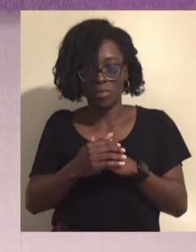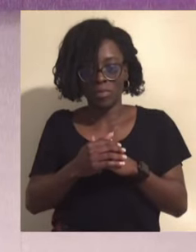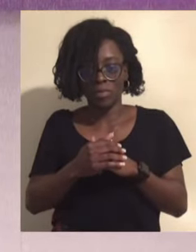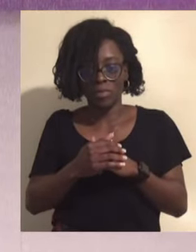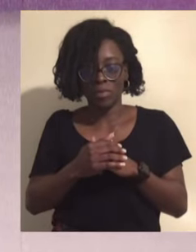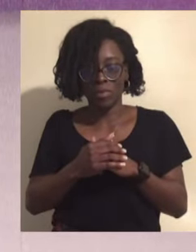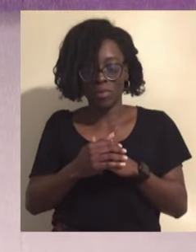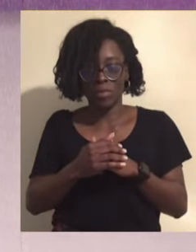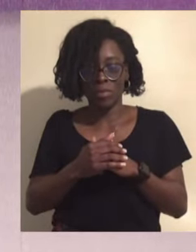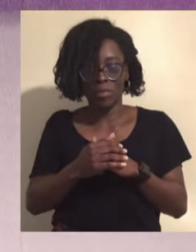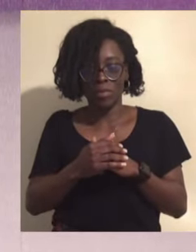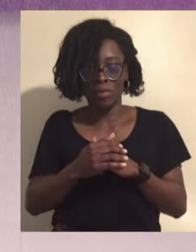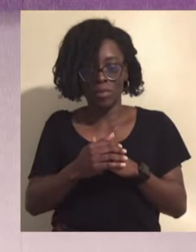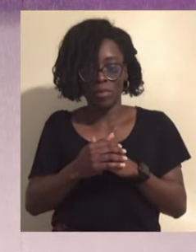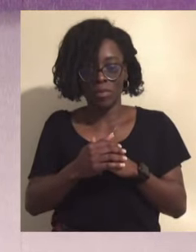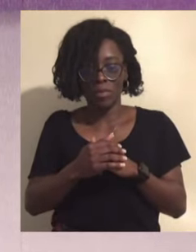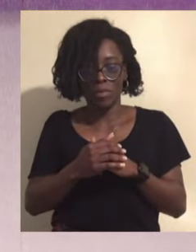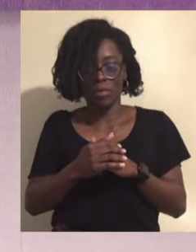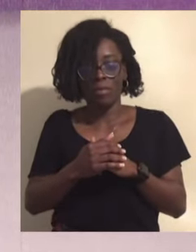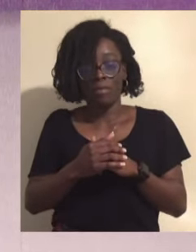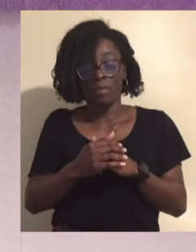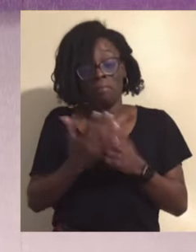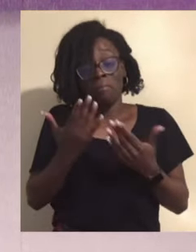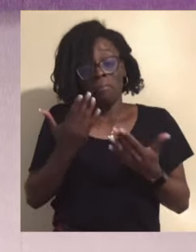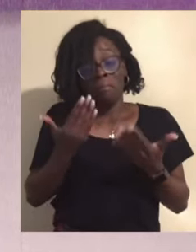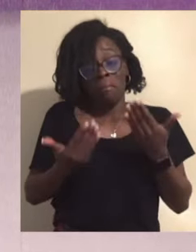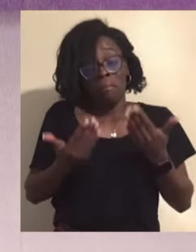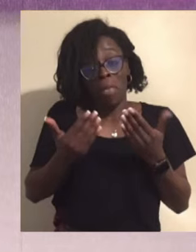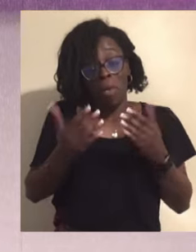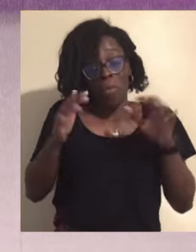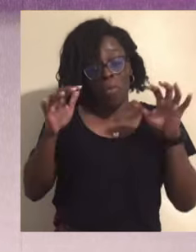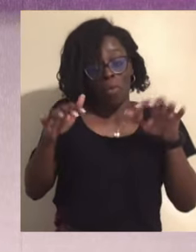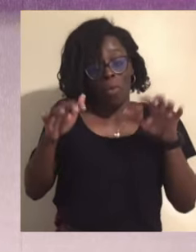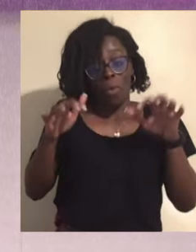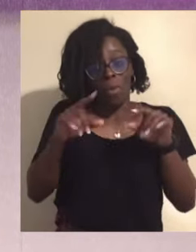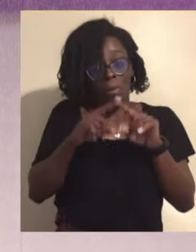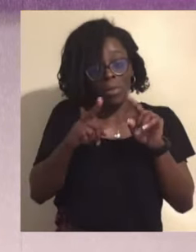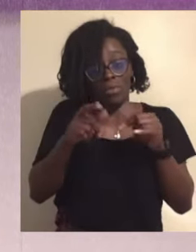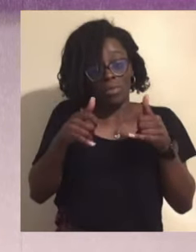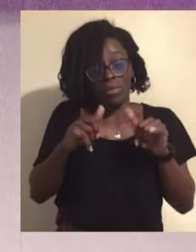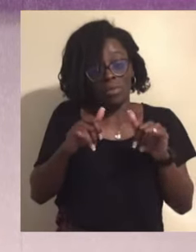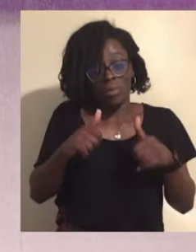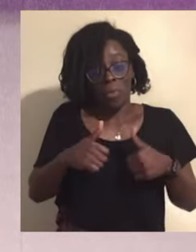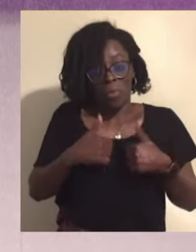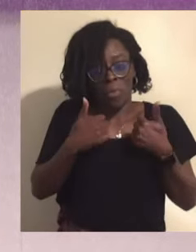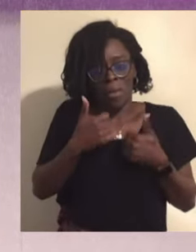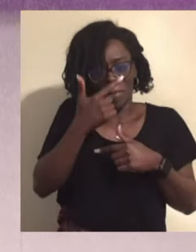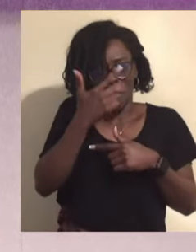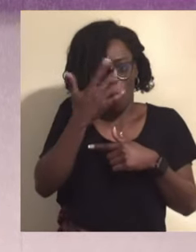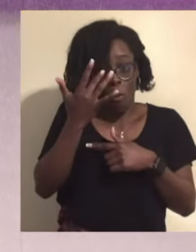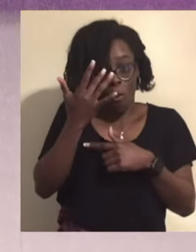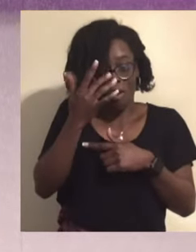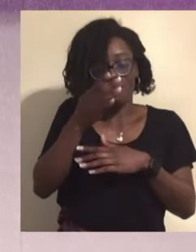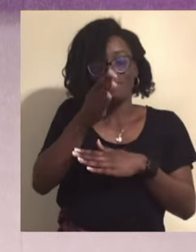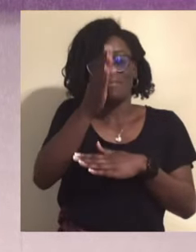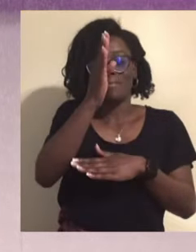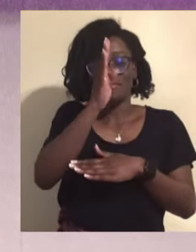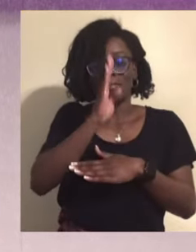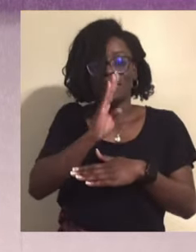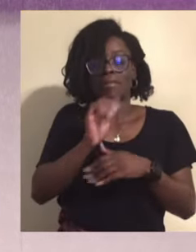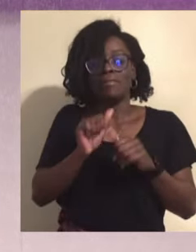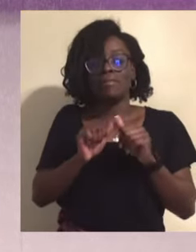It might be raining, but you are floating because God is keeping your head above the water. You